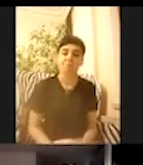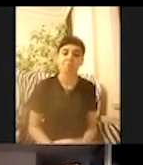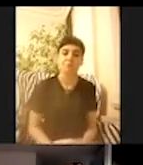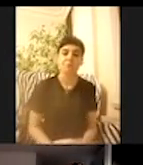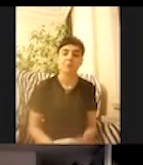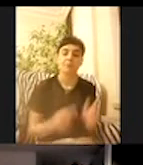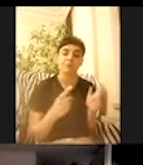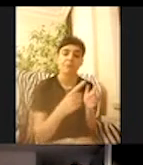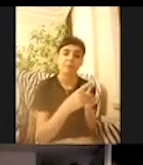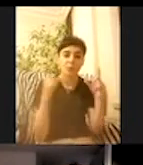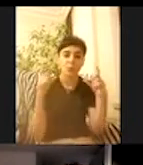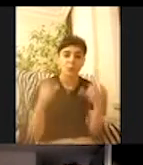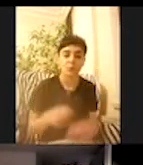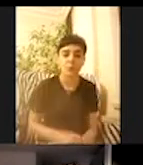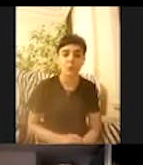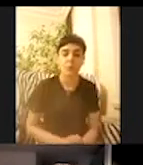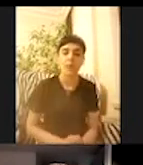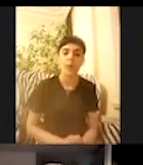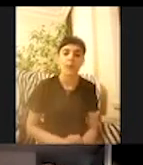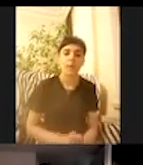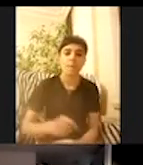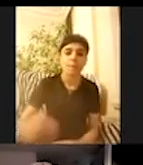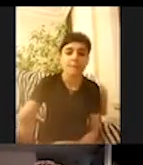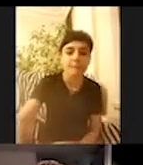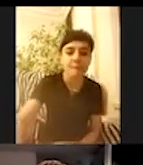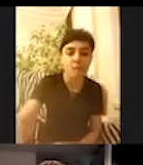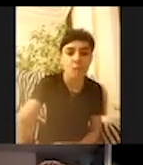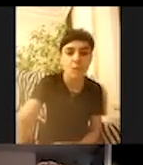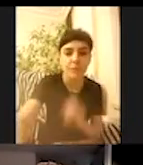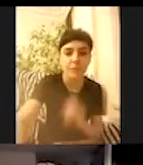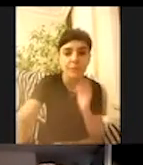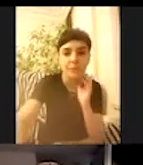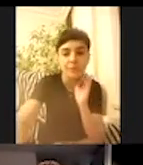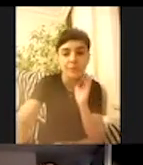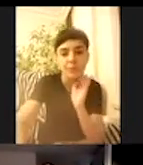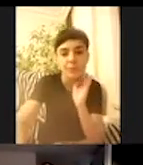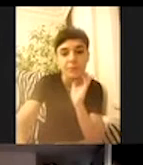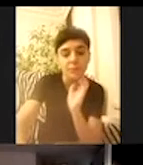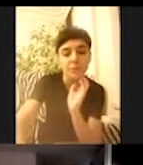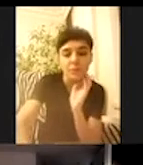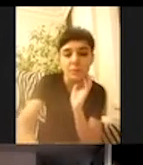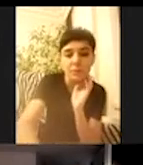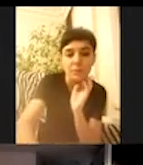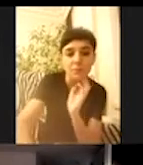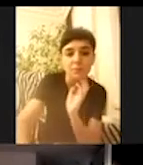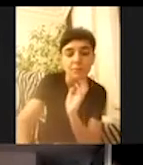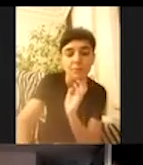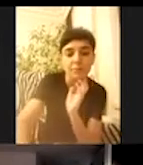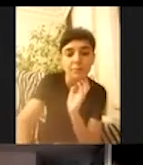am doing an opening of a restaurant of a friend of mine. She's also from the Moluccan Islands, also born and raised